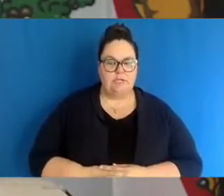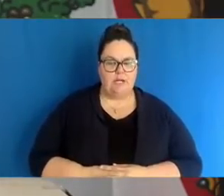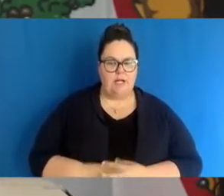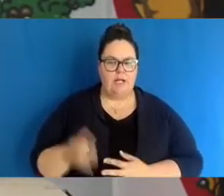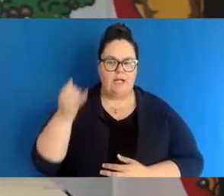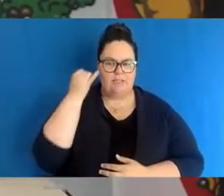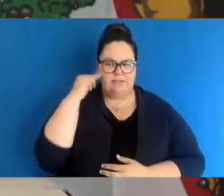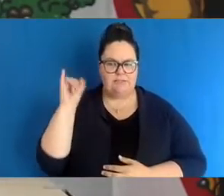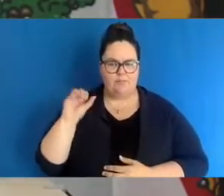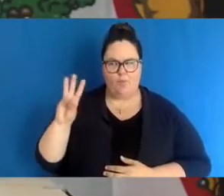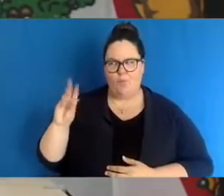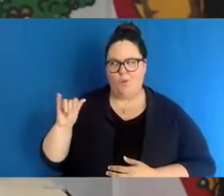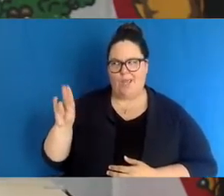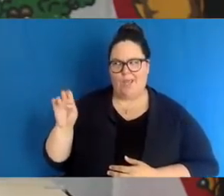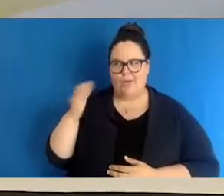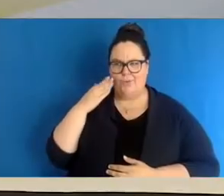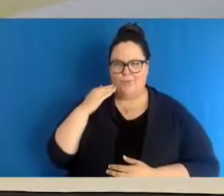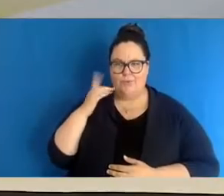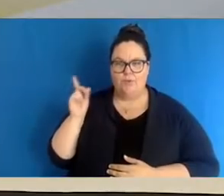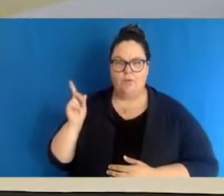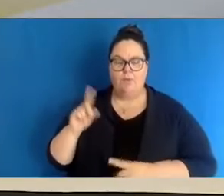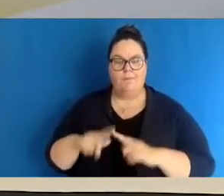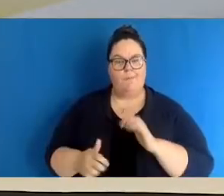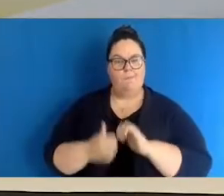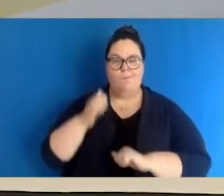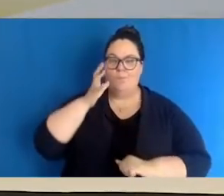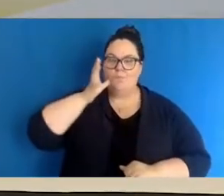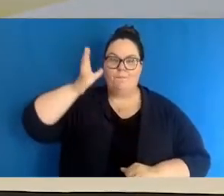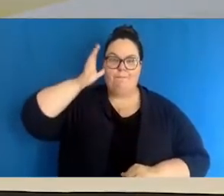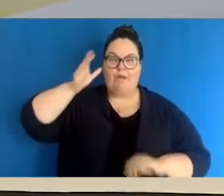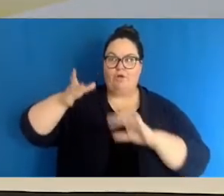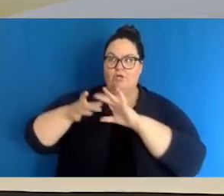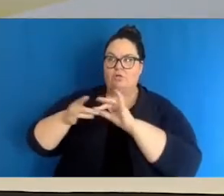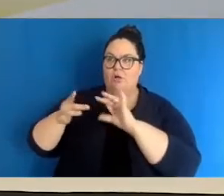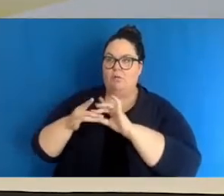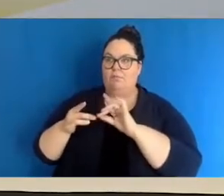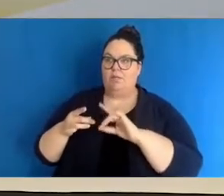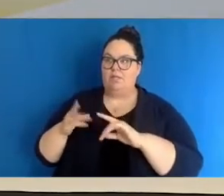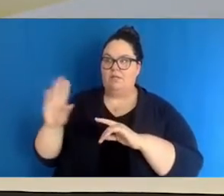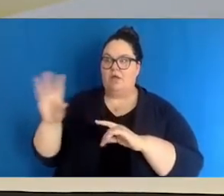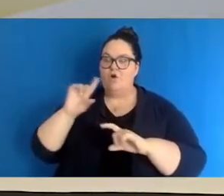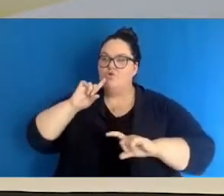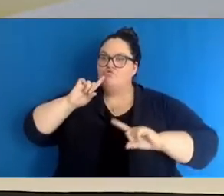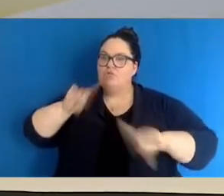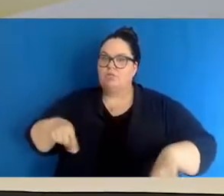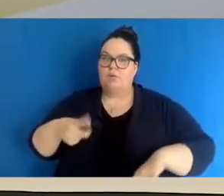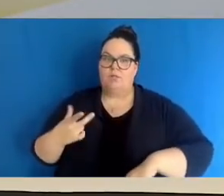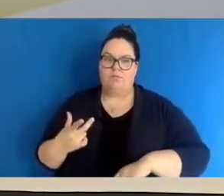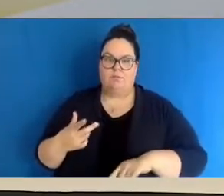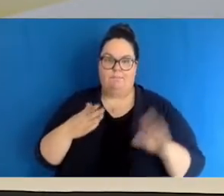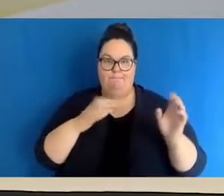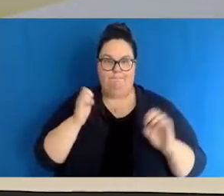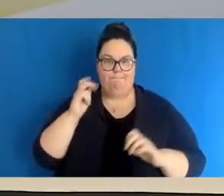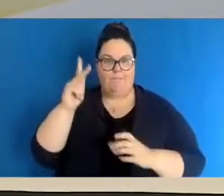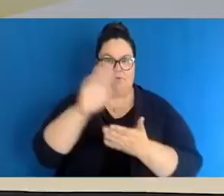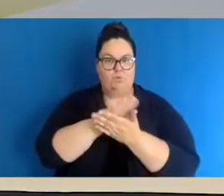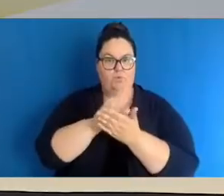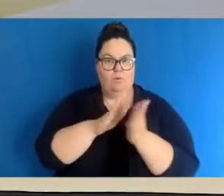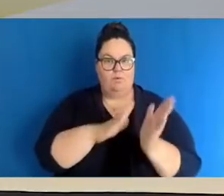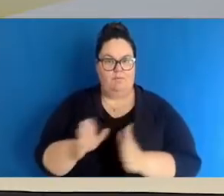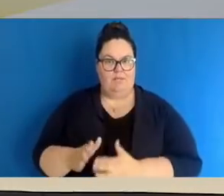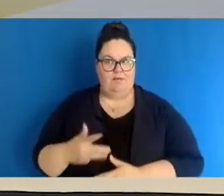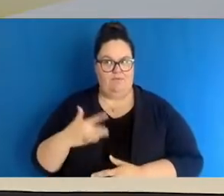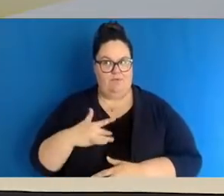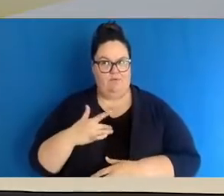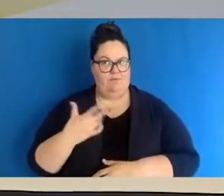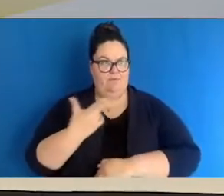to Wayne's question, but most of the parents I've been hearing from, the thing they seem to react the most to about the back-to-school plans is that there is not a